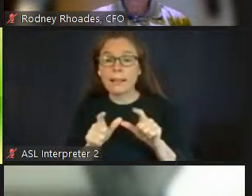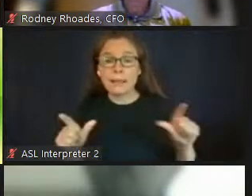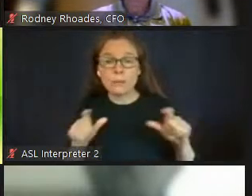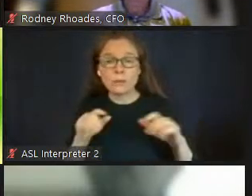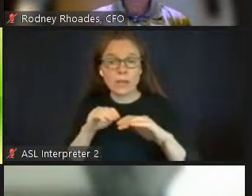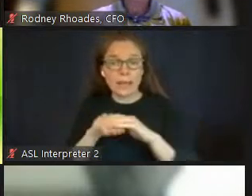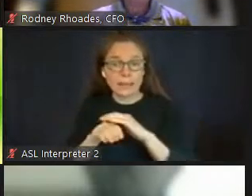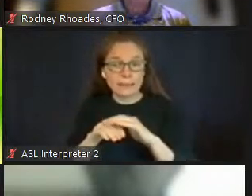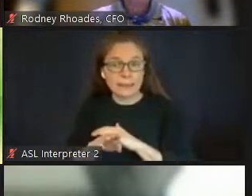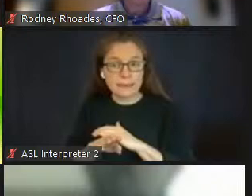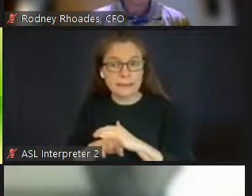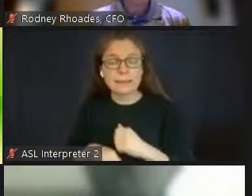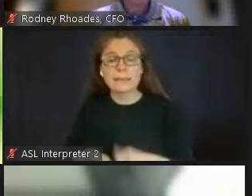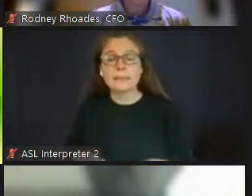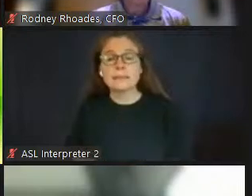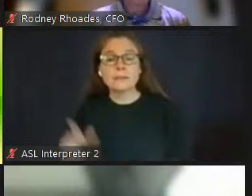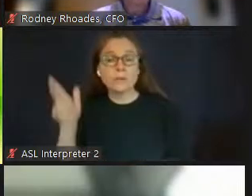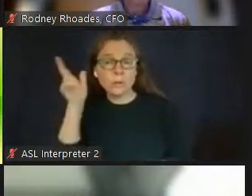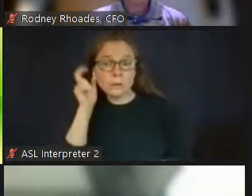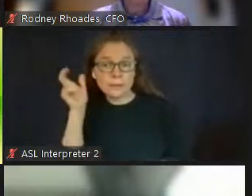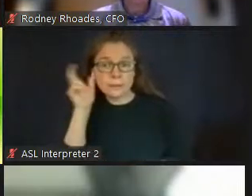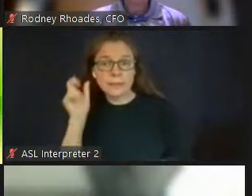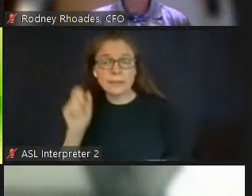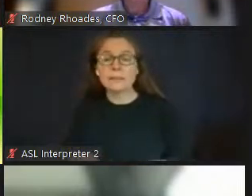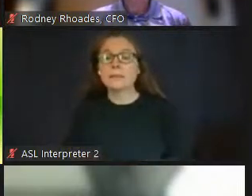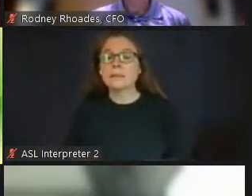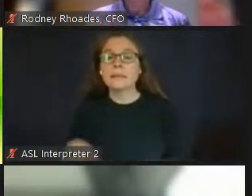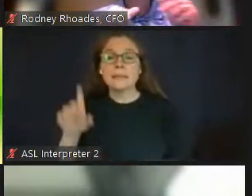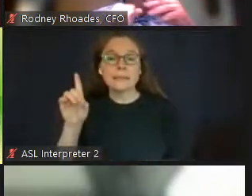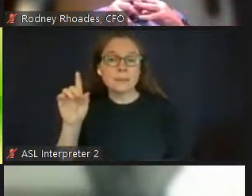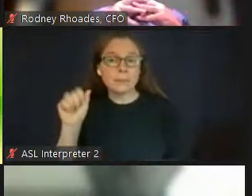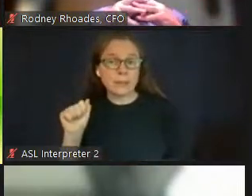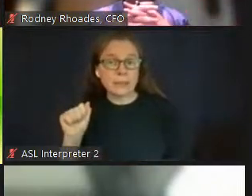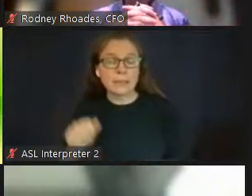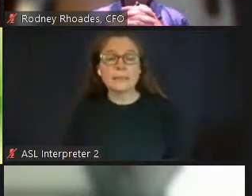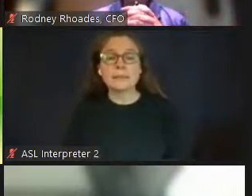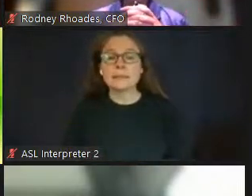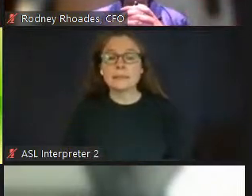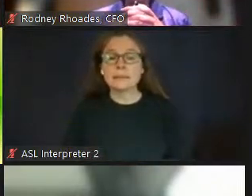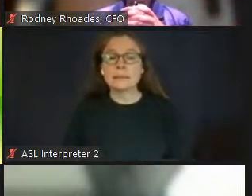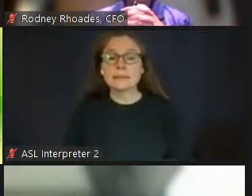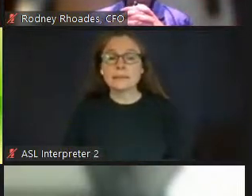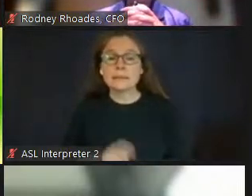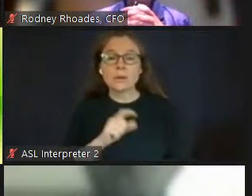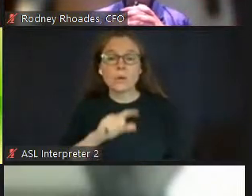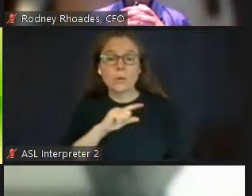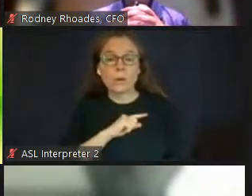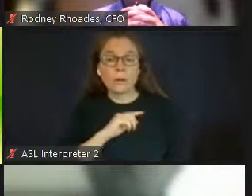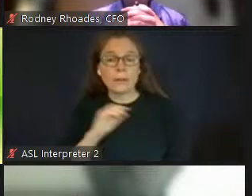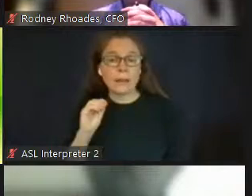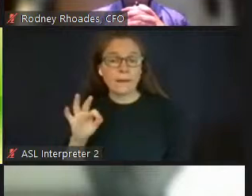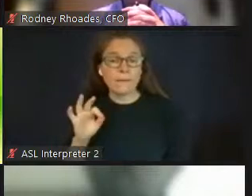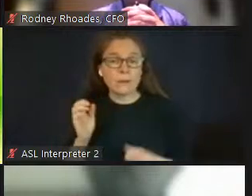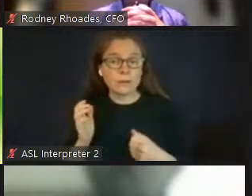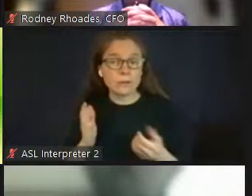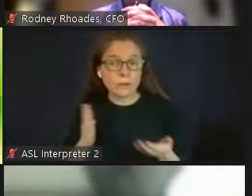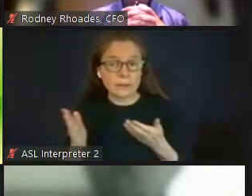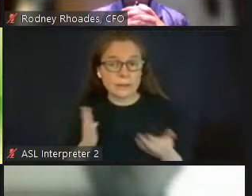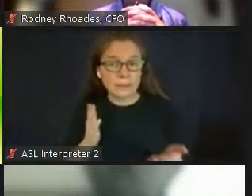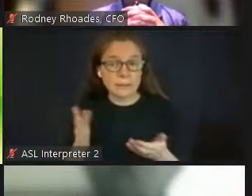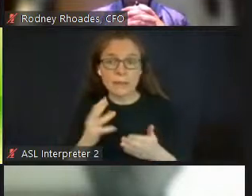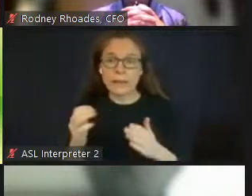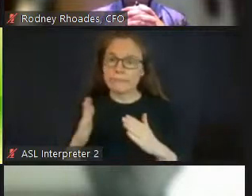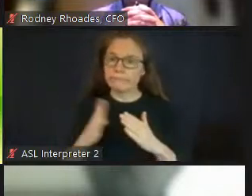and access for people living with disabilities, equitable quality of services, and most